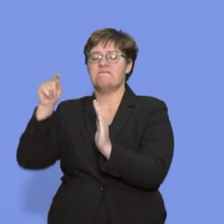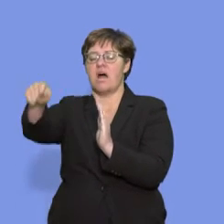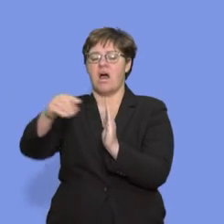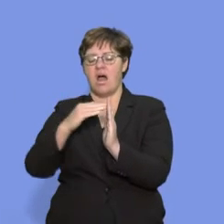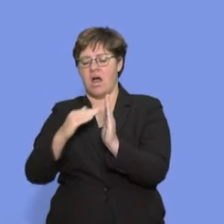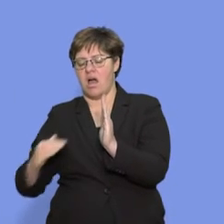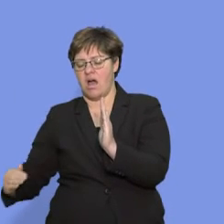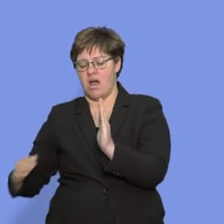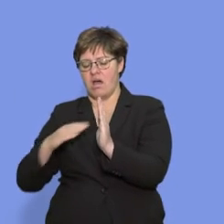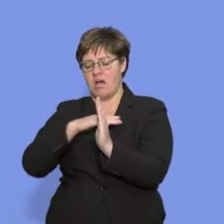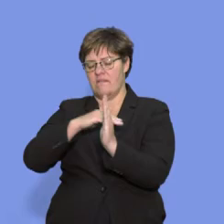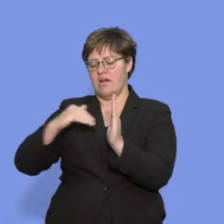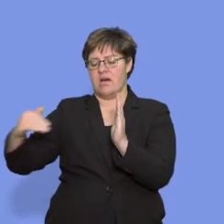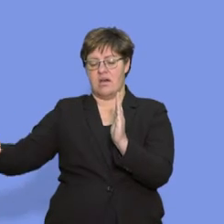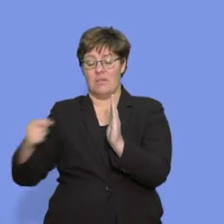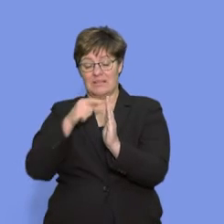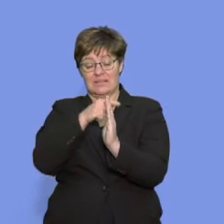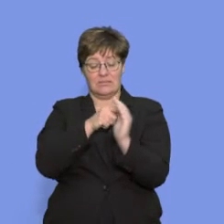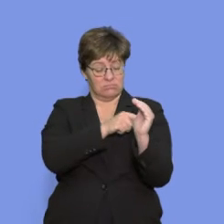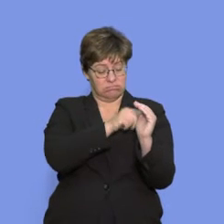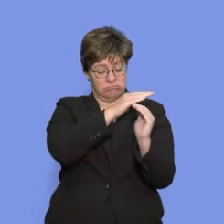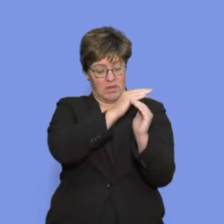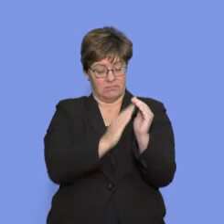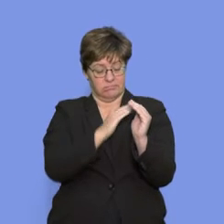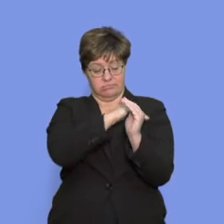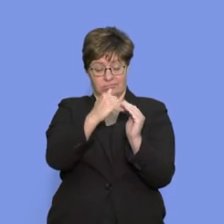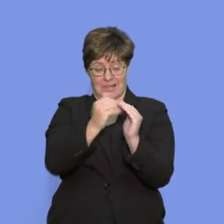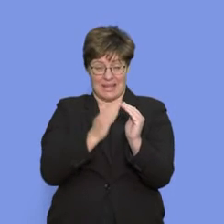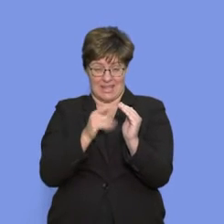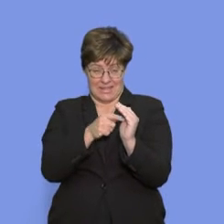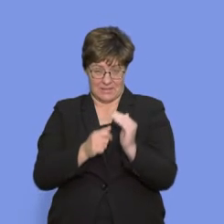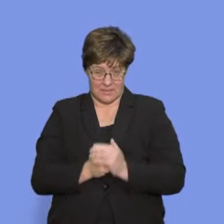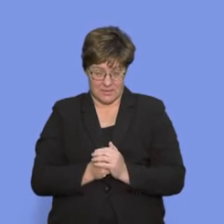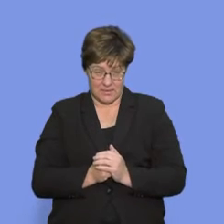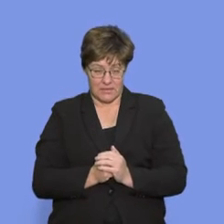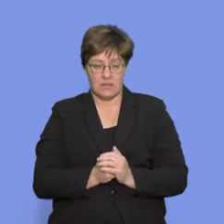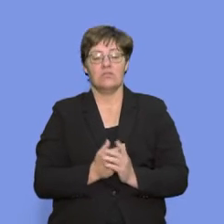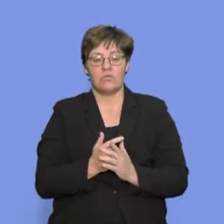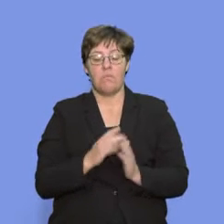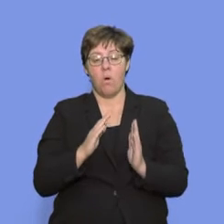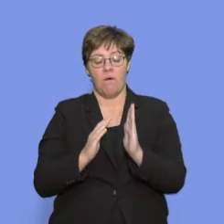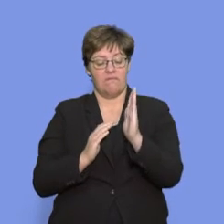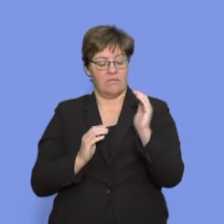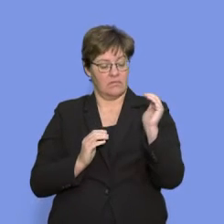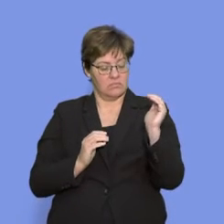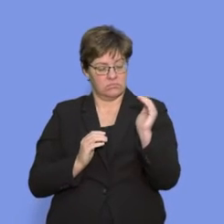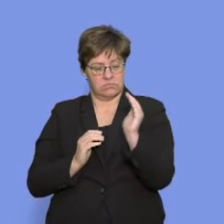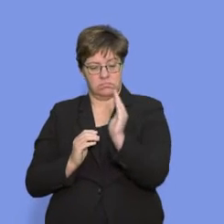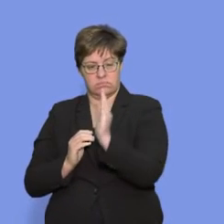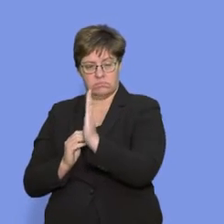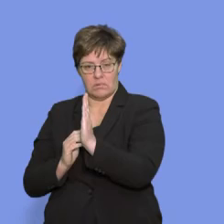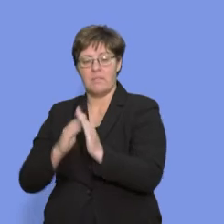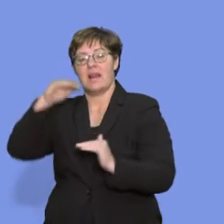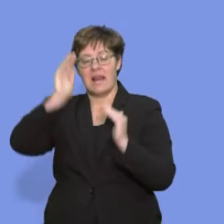refracting the light. Not a lot, eh? So it's not bending the light a lot. So the flatter the lens, the less